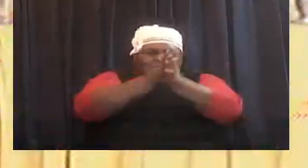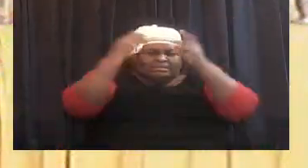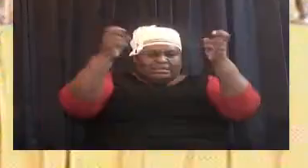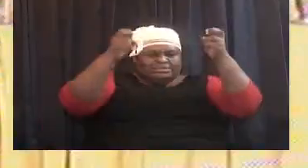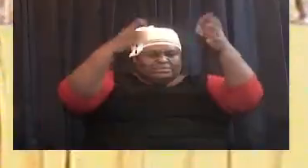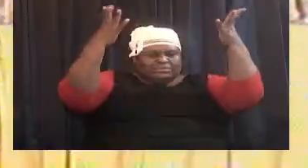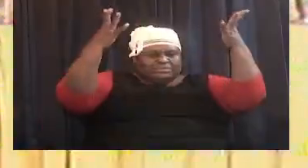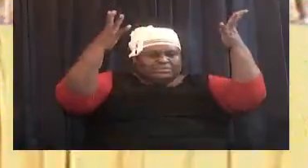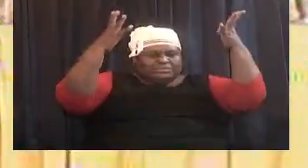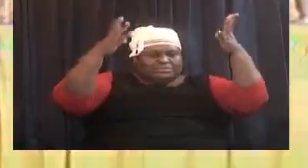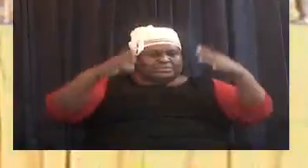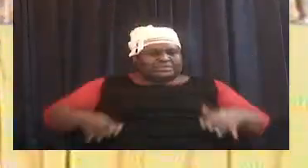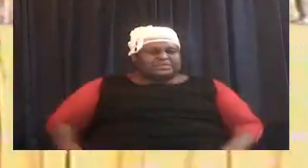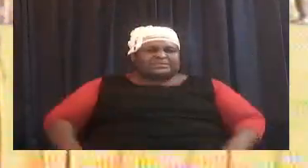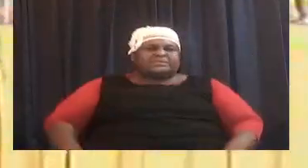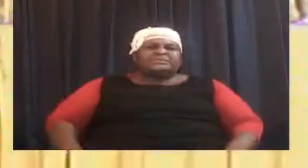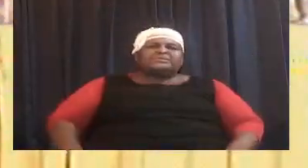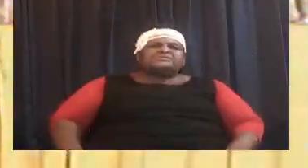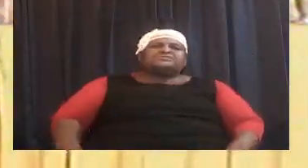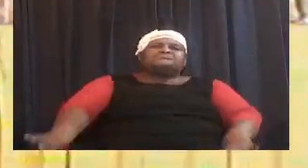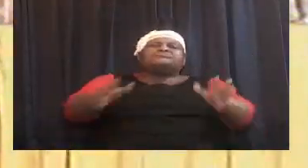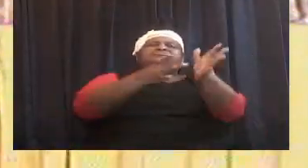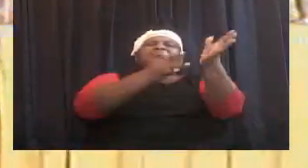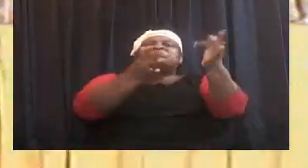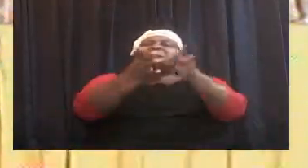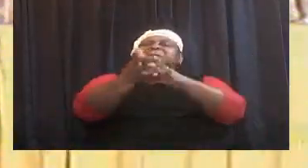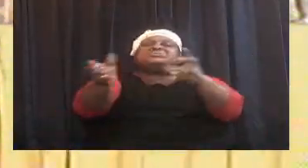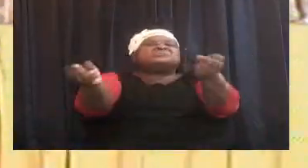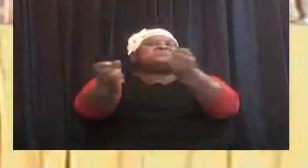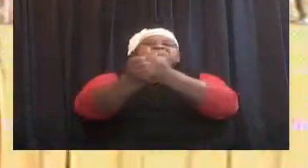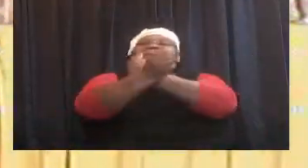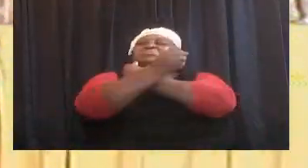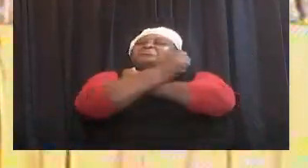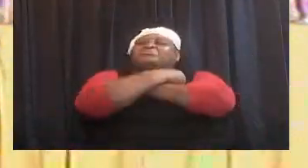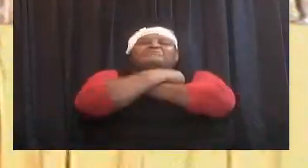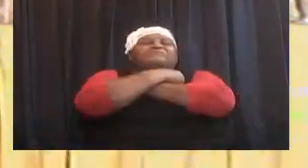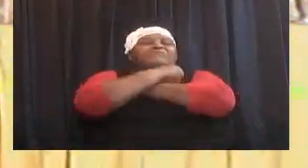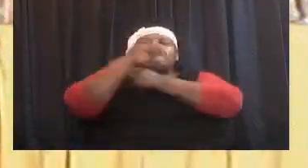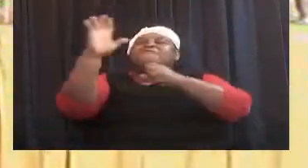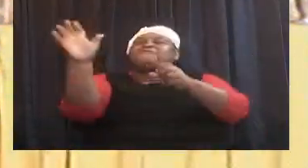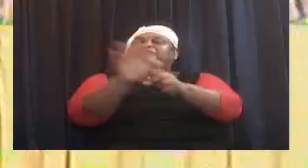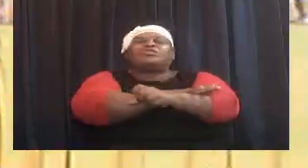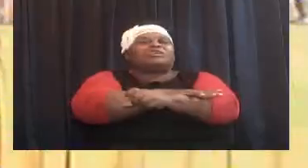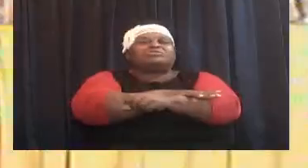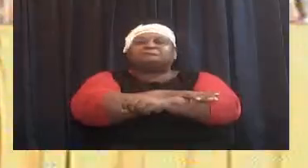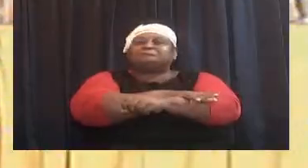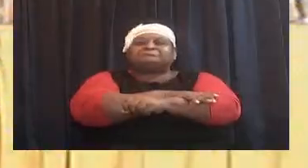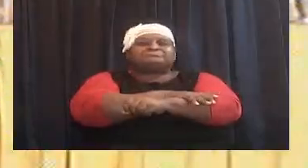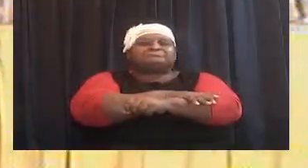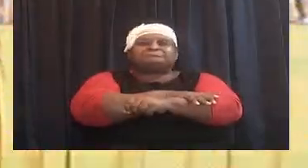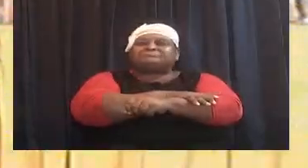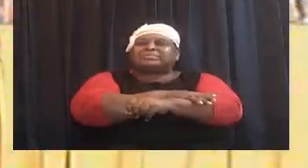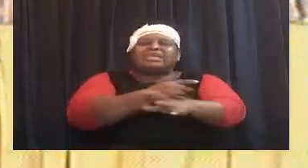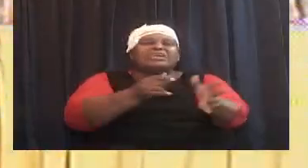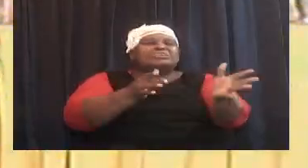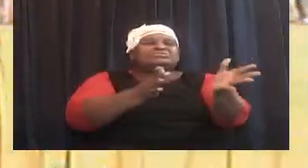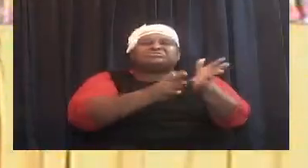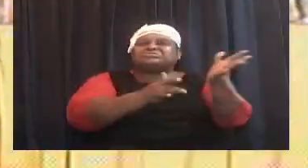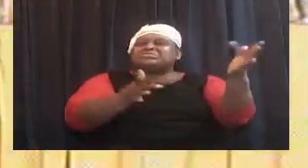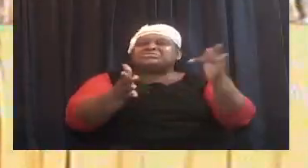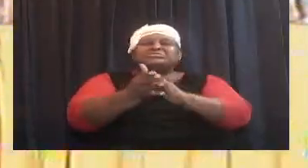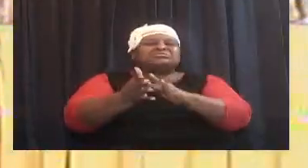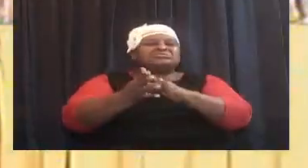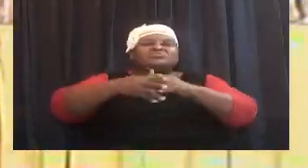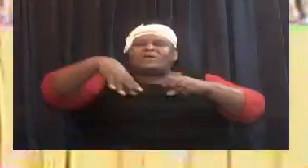Hallelujah. He was love personified. He was the expository of